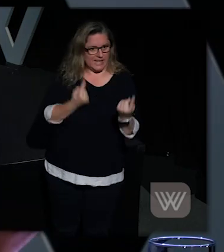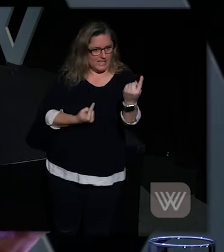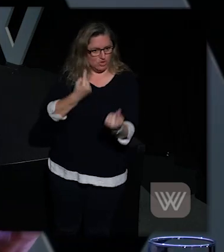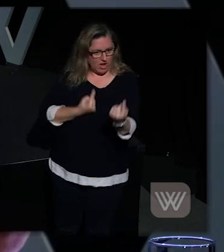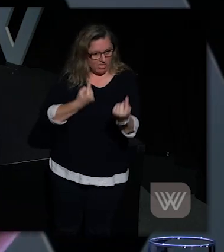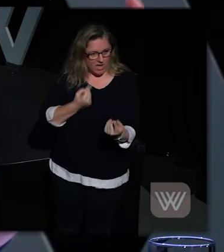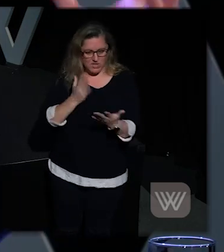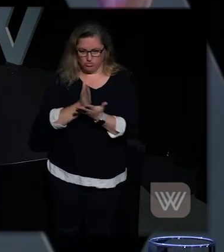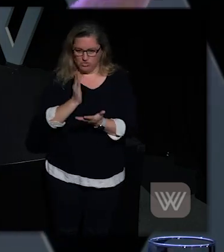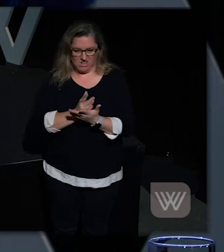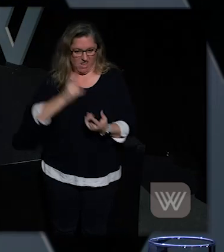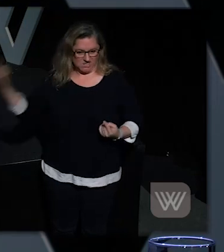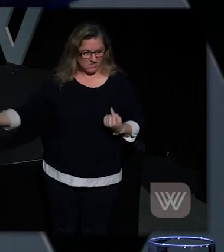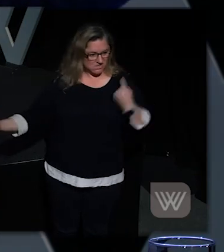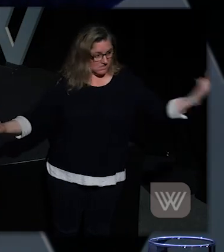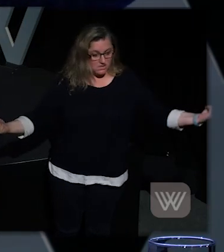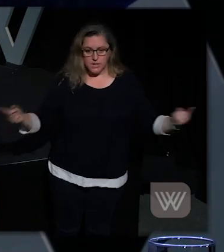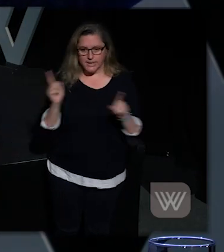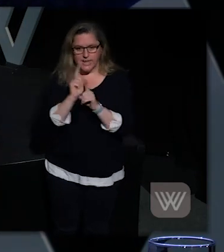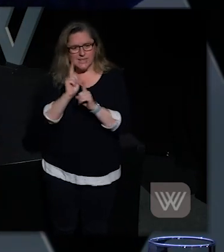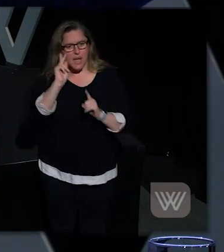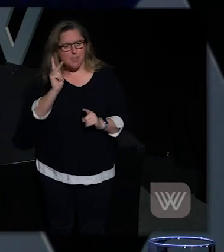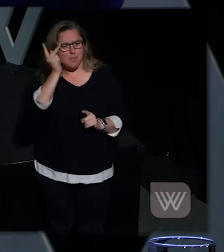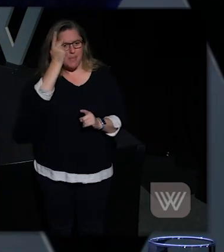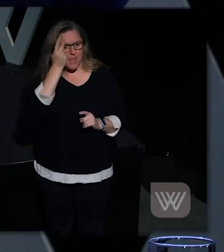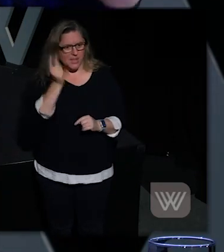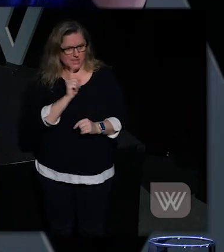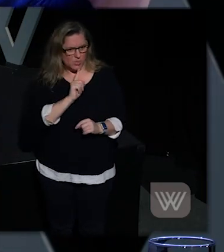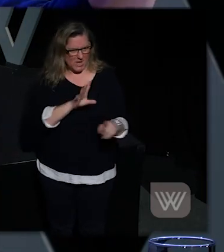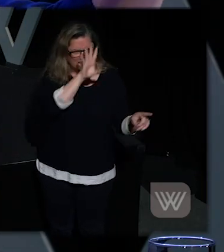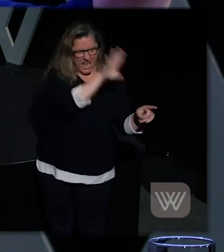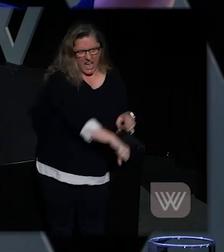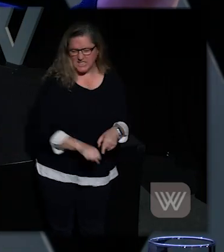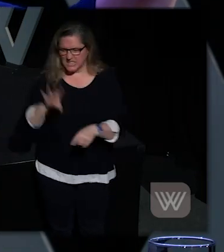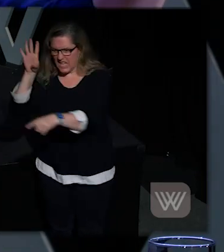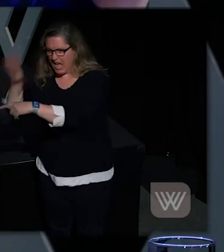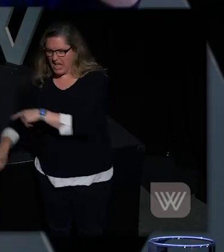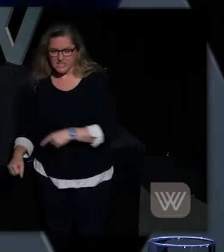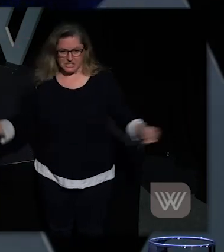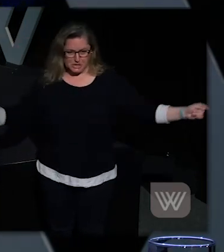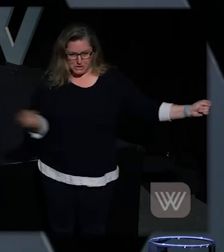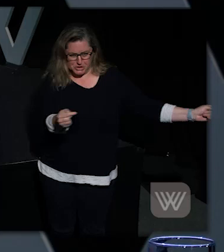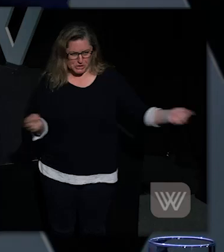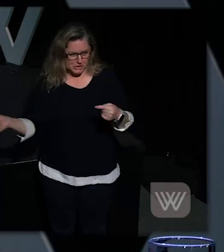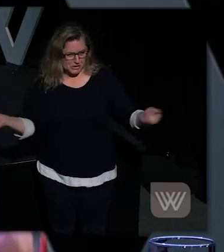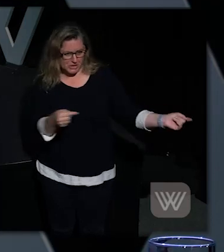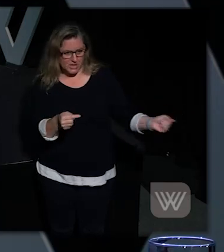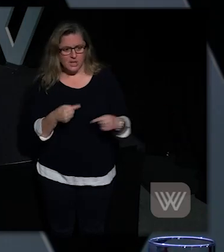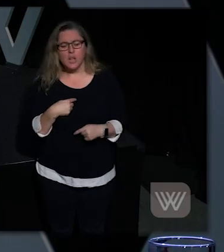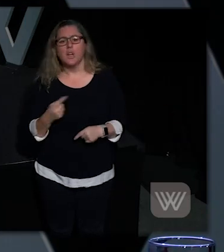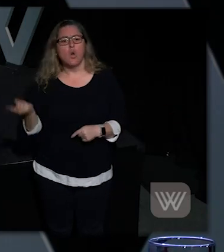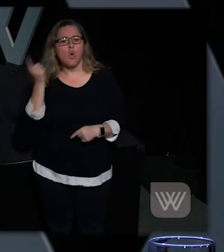so polarised. Like, if you look at the political stage, it's just kind of hatred versus hatred. Like, I heard Malcolm Turnbull speak